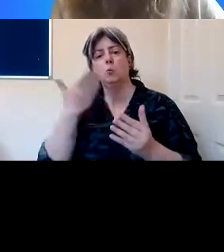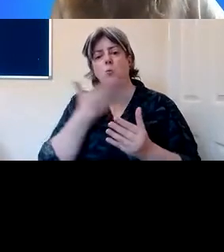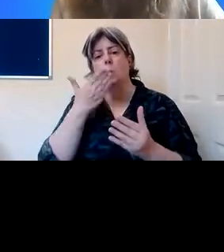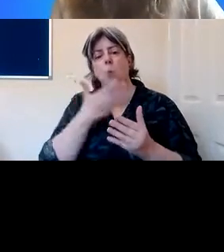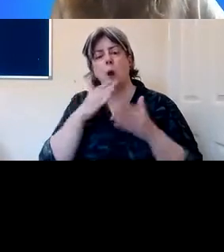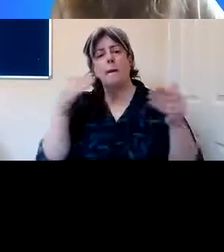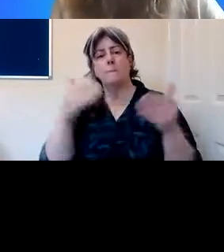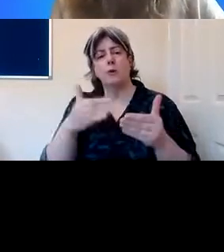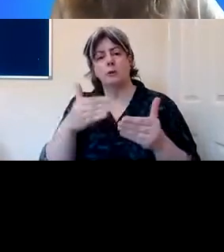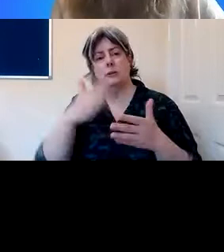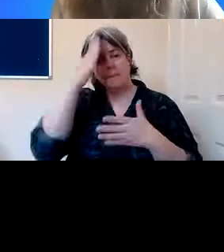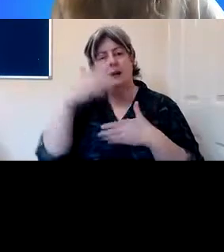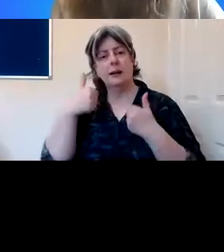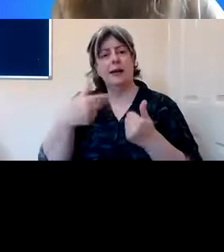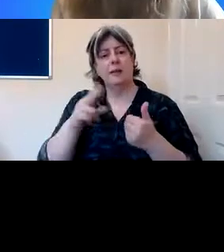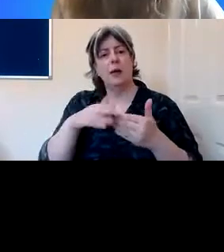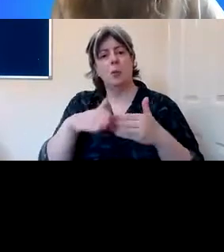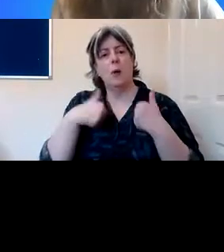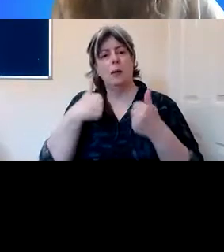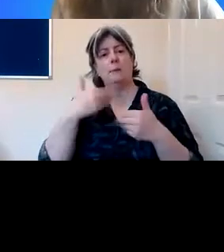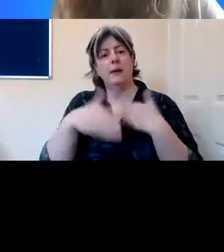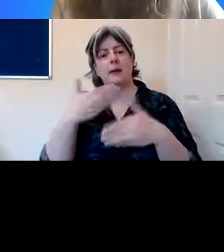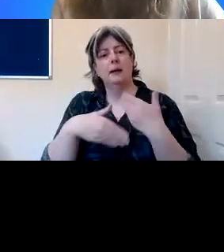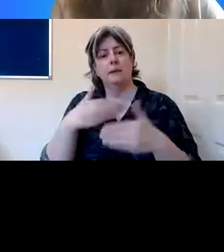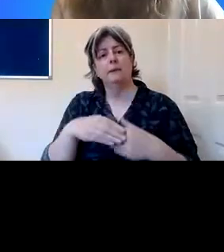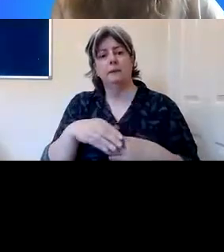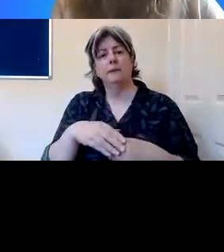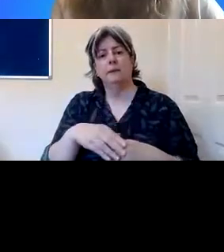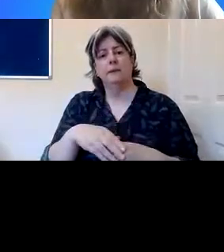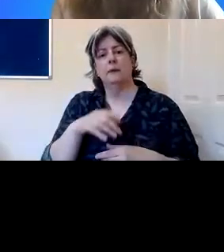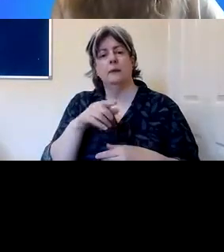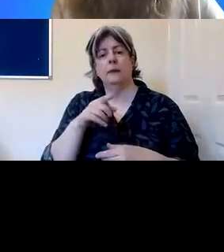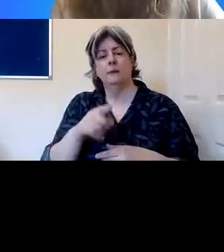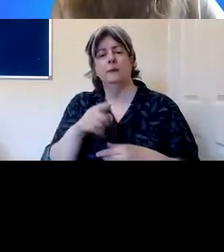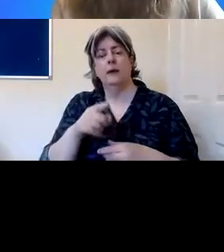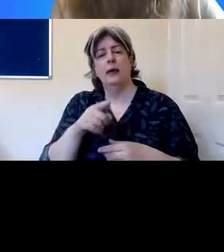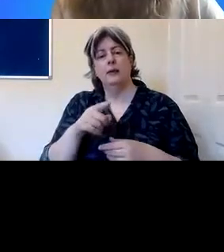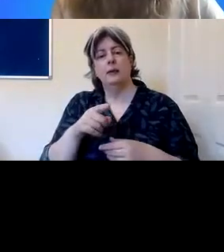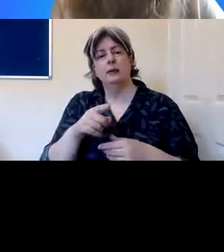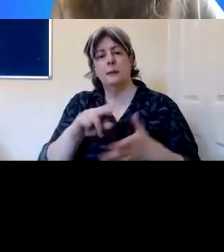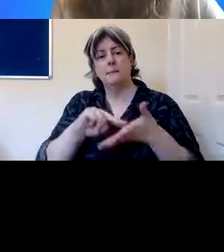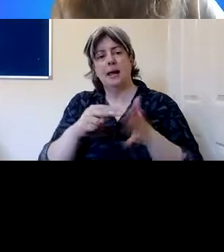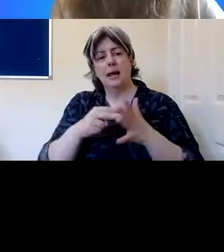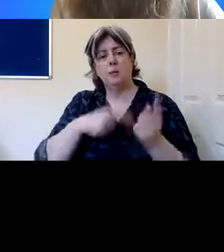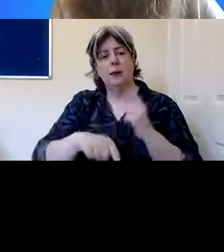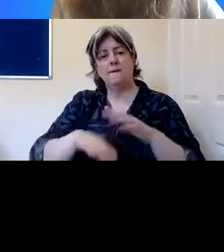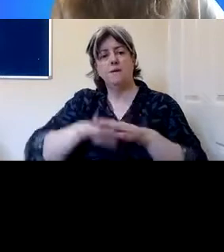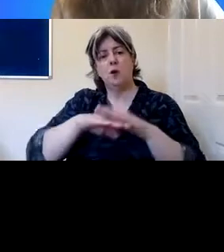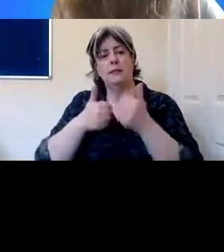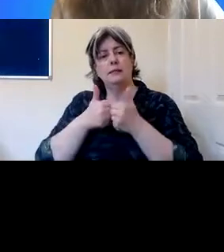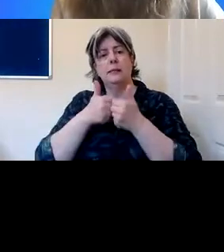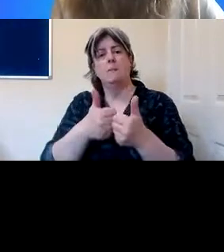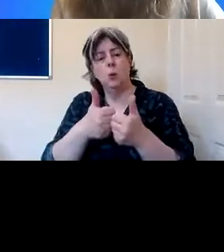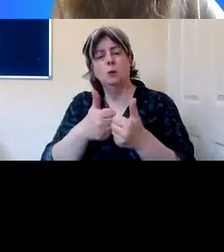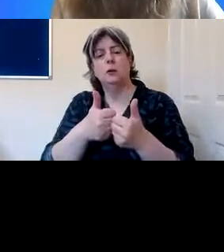is an initiative that's come up at the moment, something that we are fully supportive of at NAHT, and our members understand